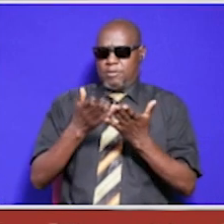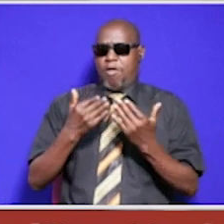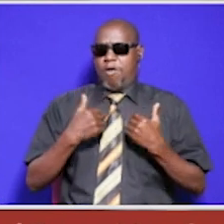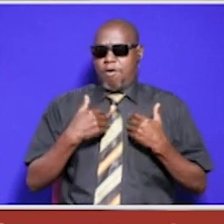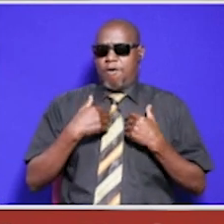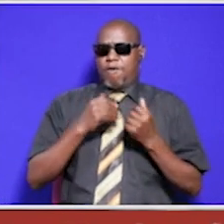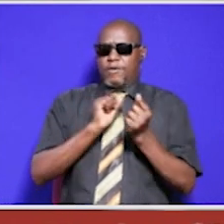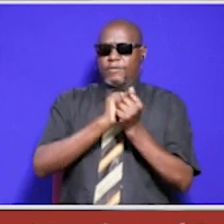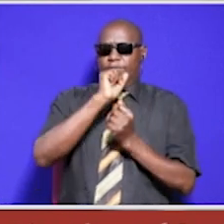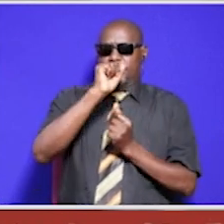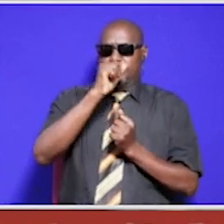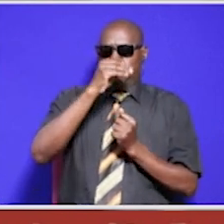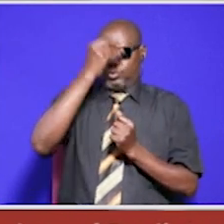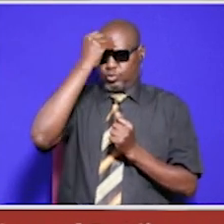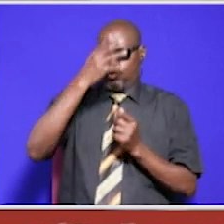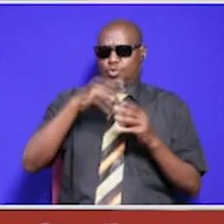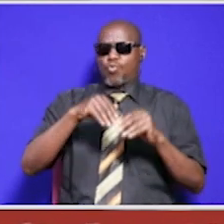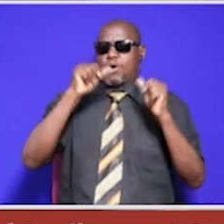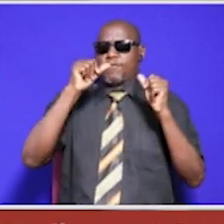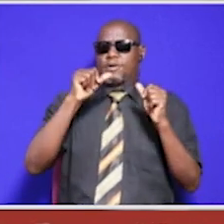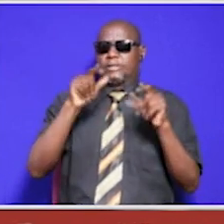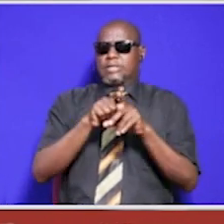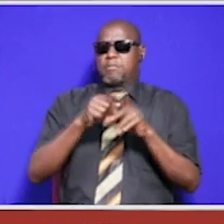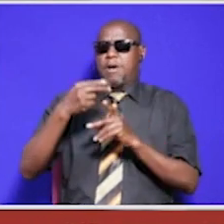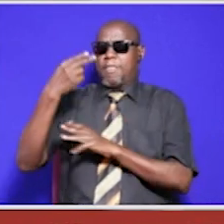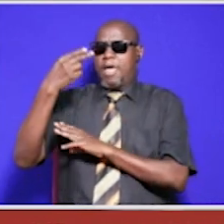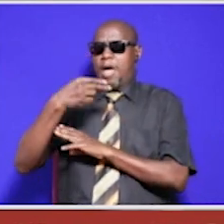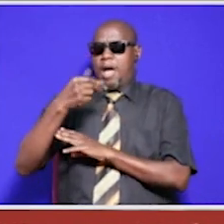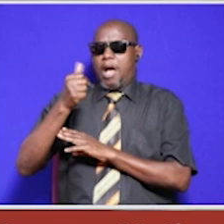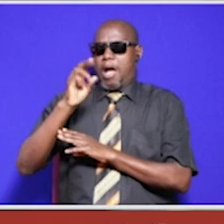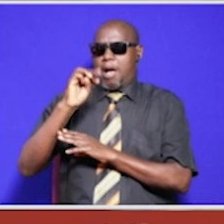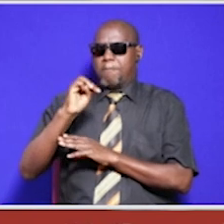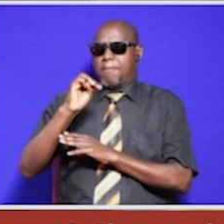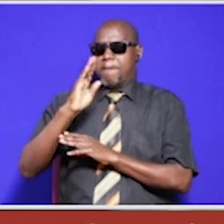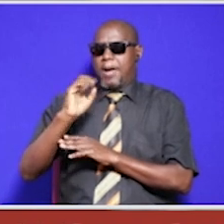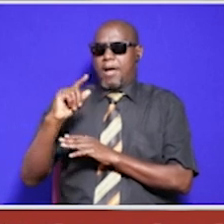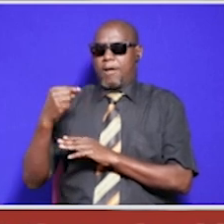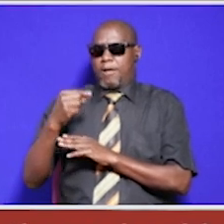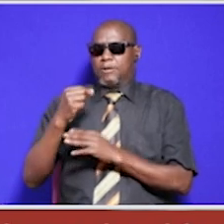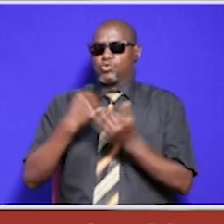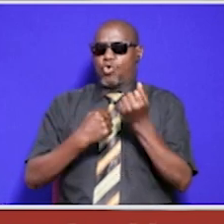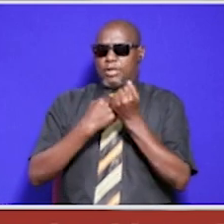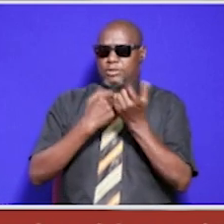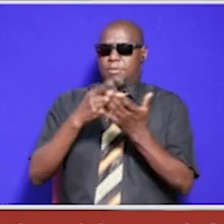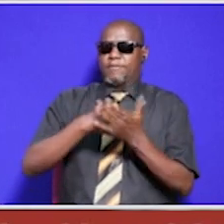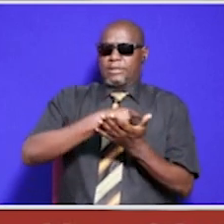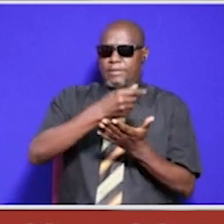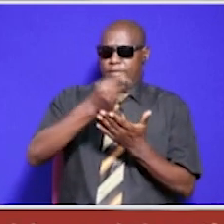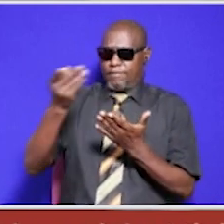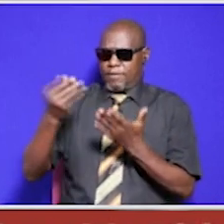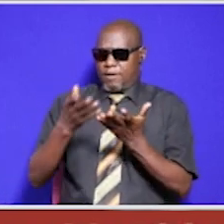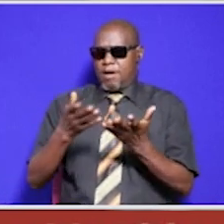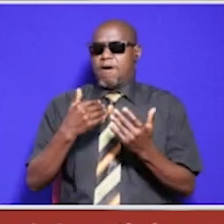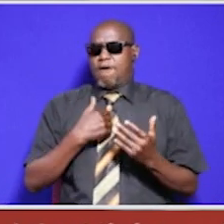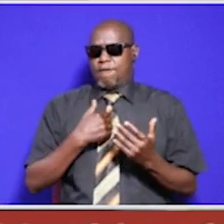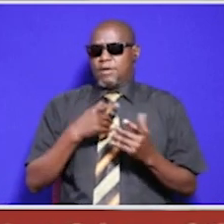students qualifying. We also had Hamburg scholarships that have been given out, and we expect